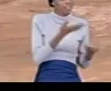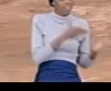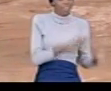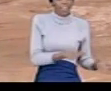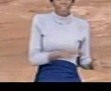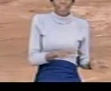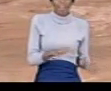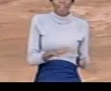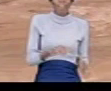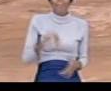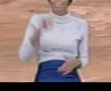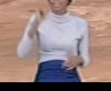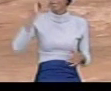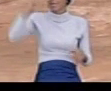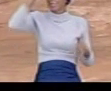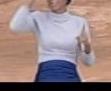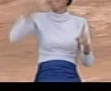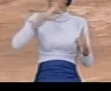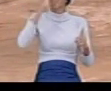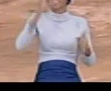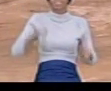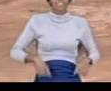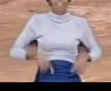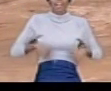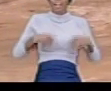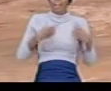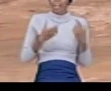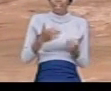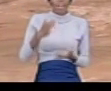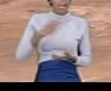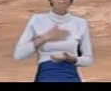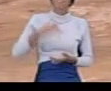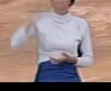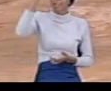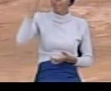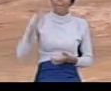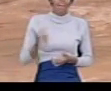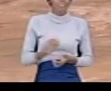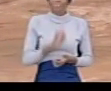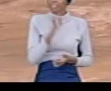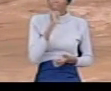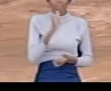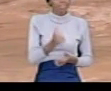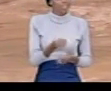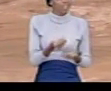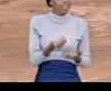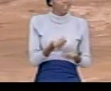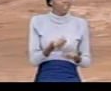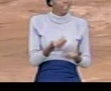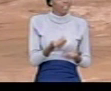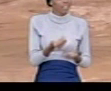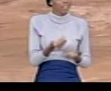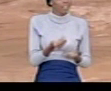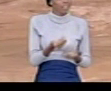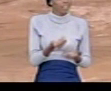not dead. He's alive. My God is not